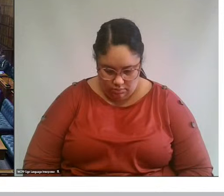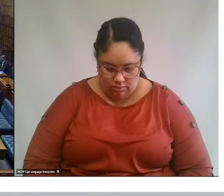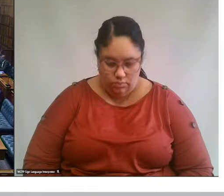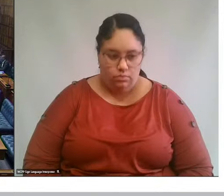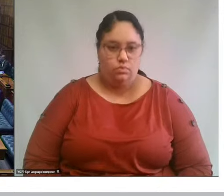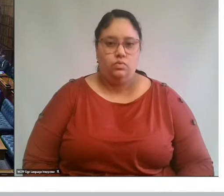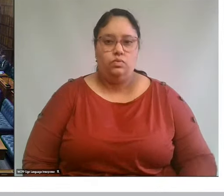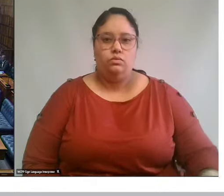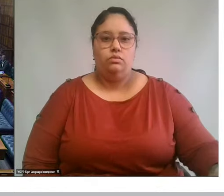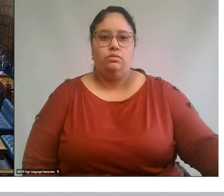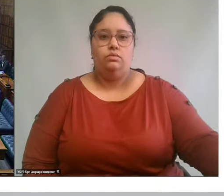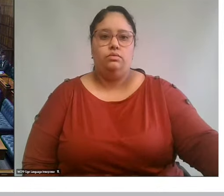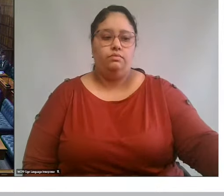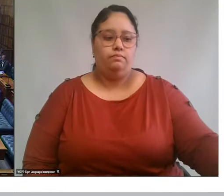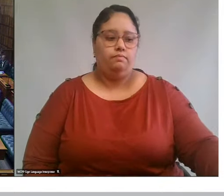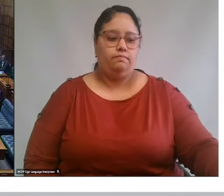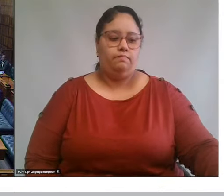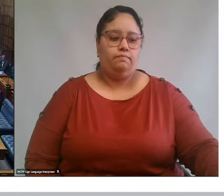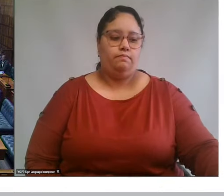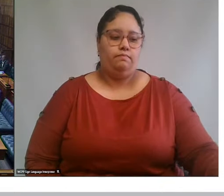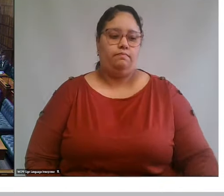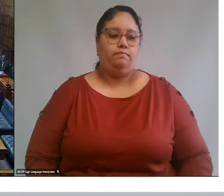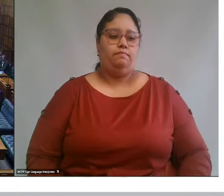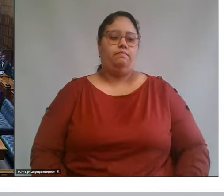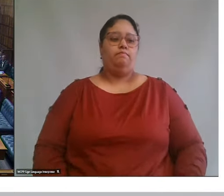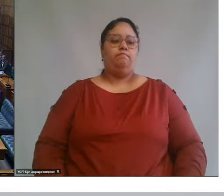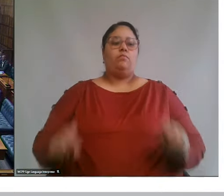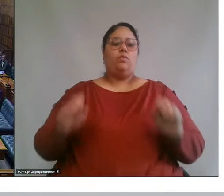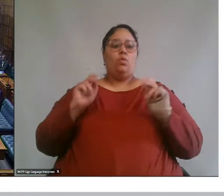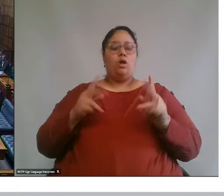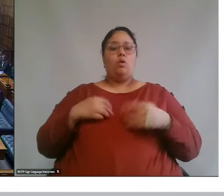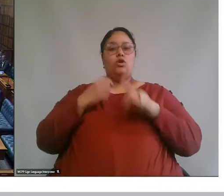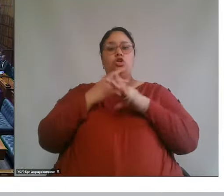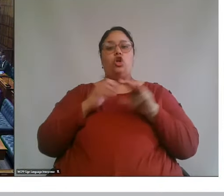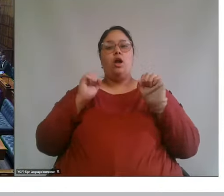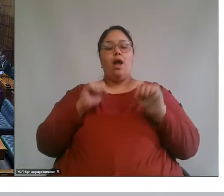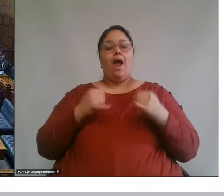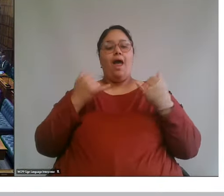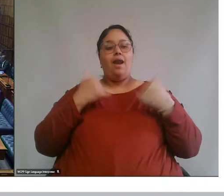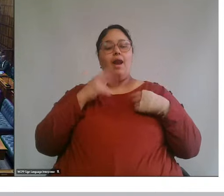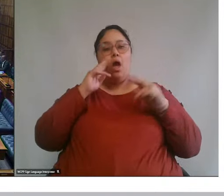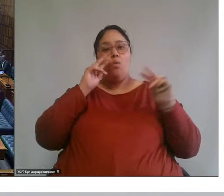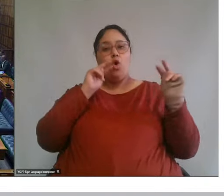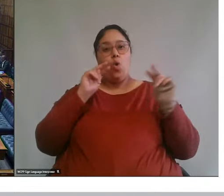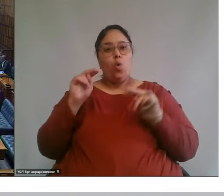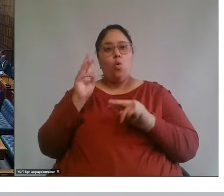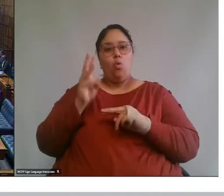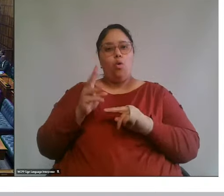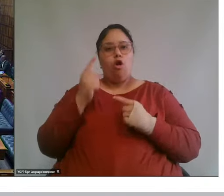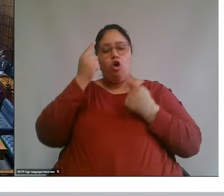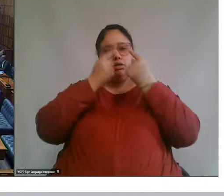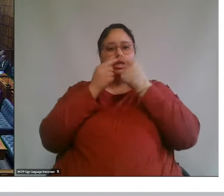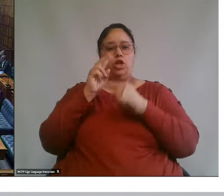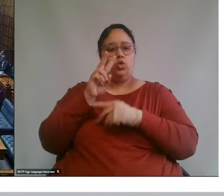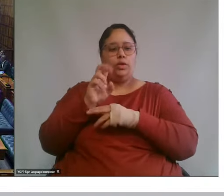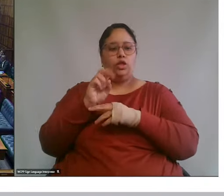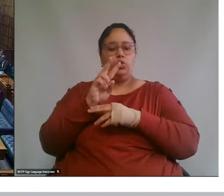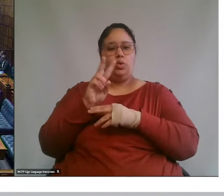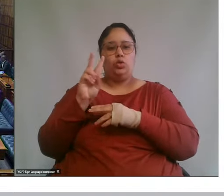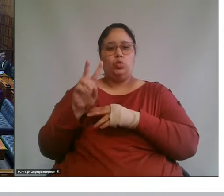uh so members and to the officials we will now be looking at the or considering the 2022